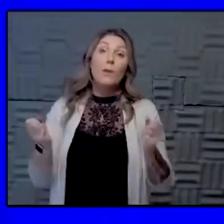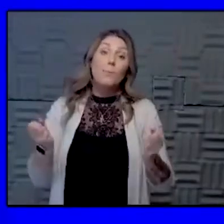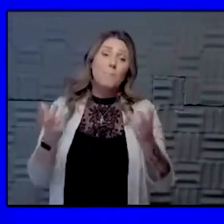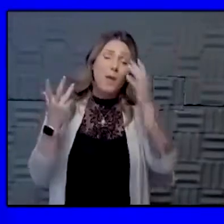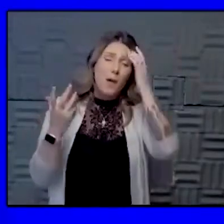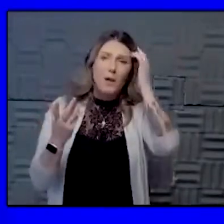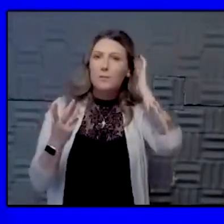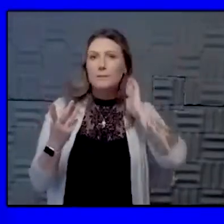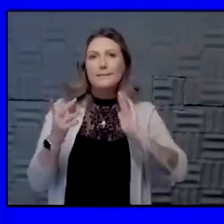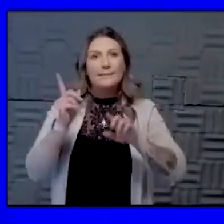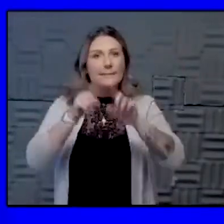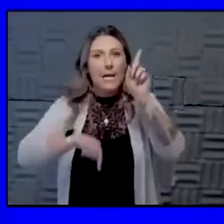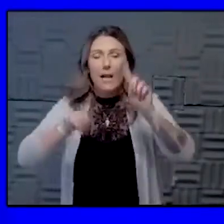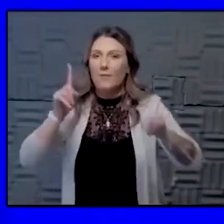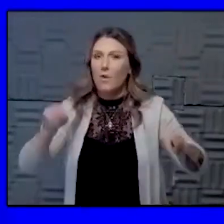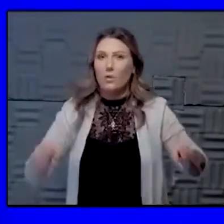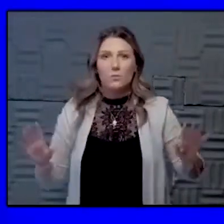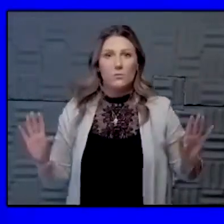there's such a diverse